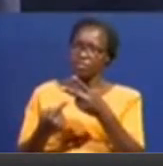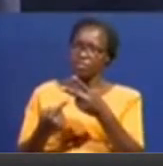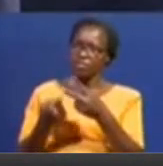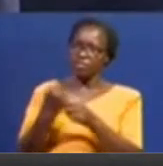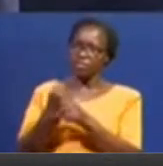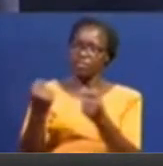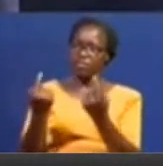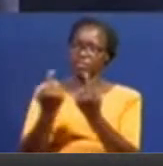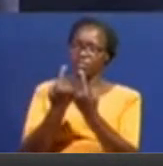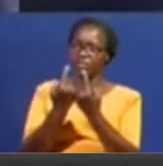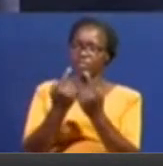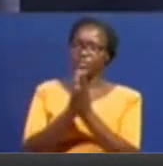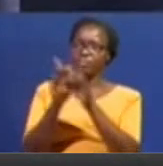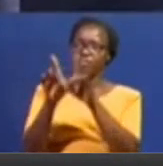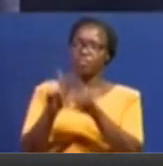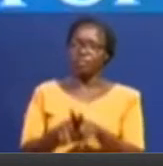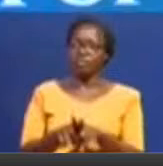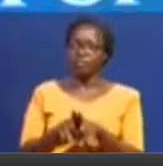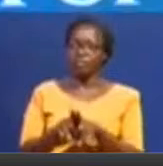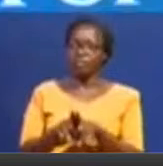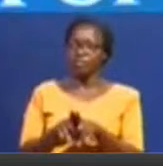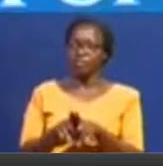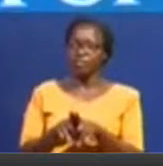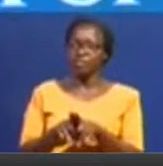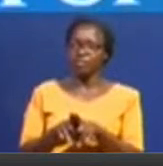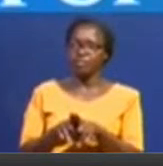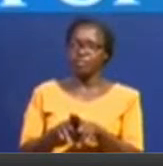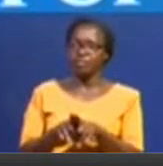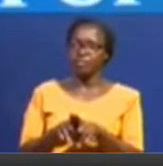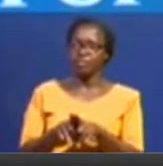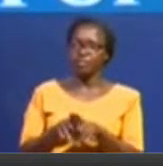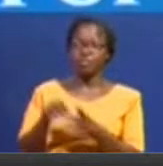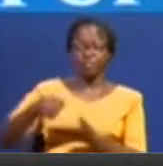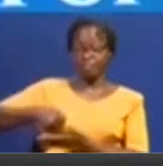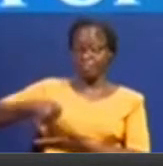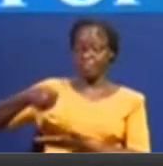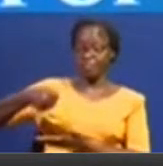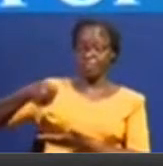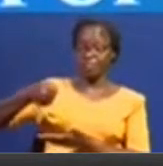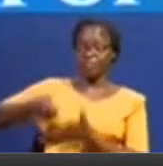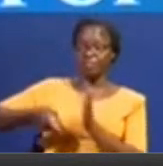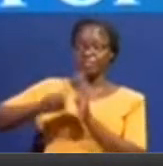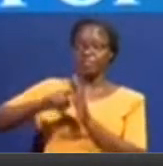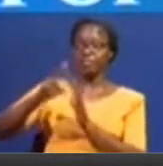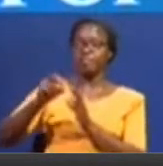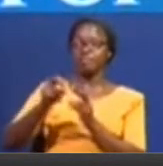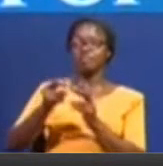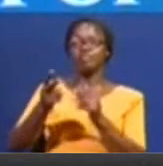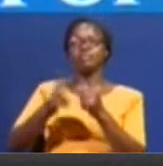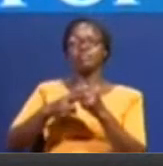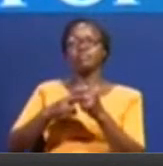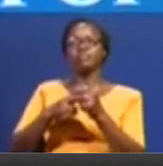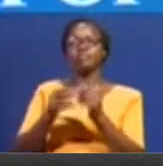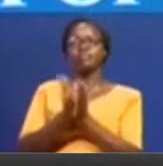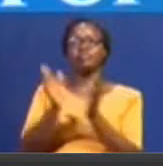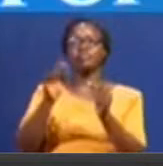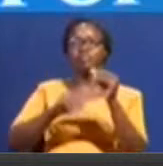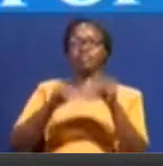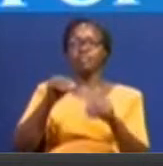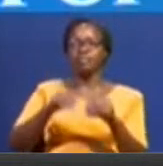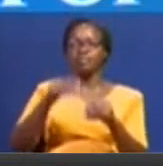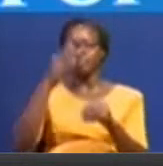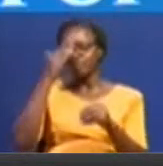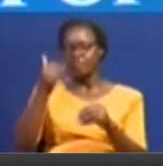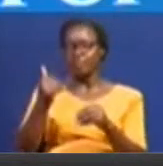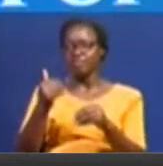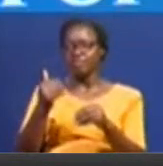in hand. I would also be looking at the budget required for the 2027 general election, because there has